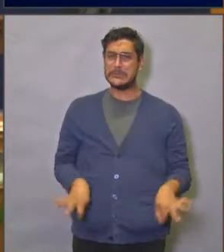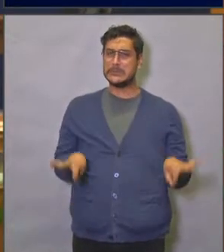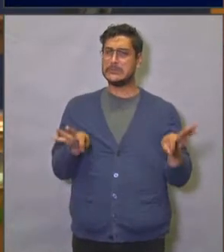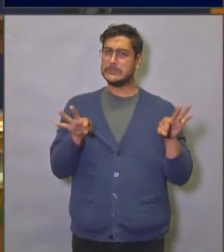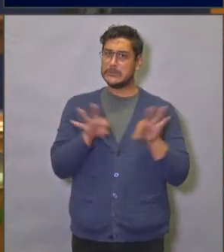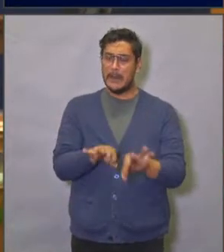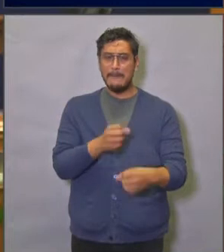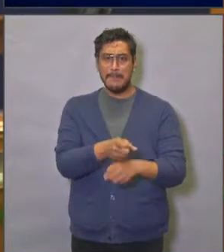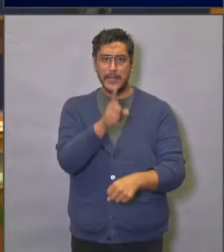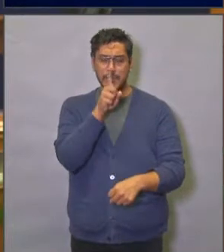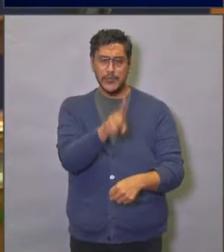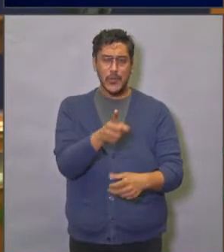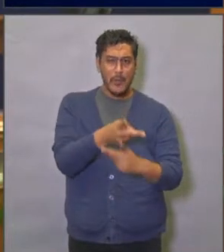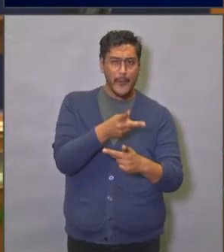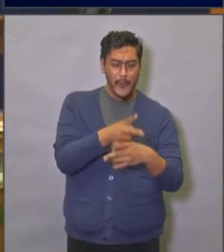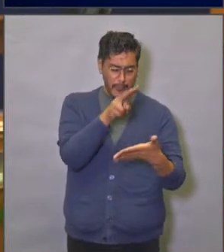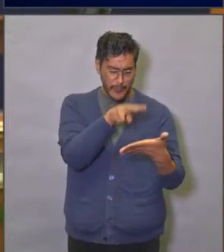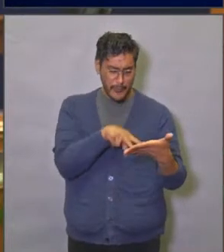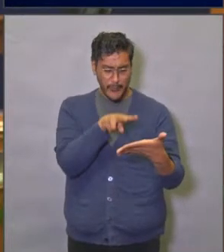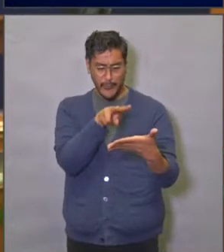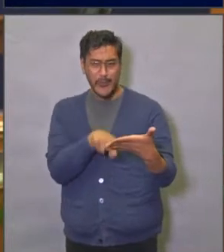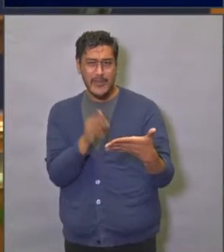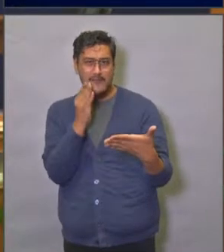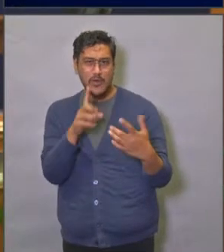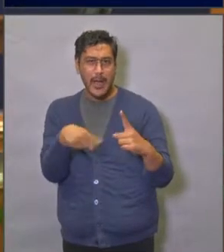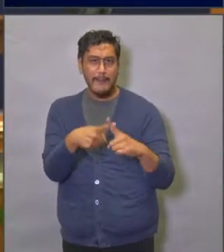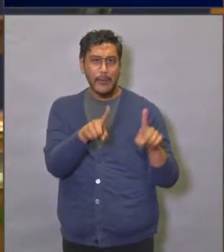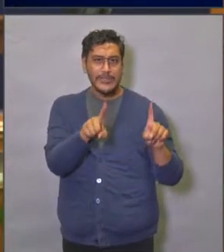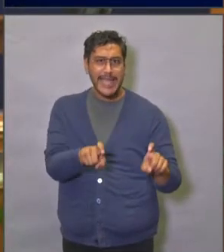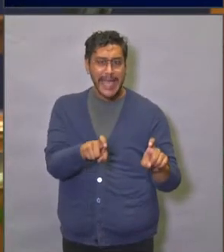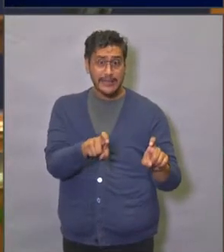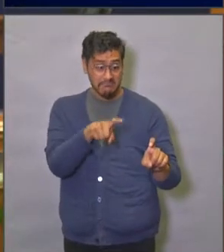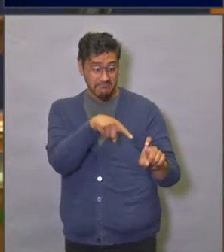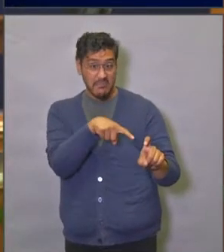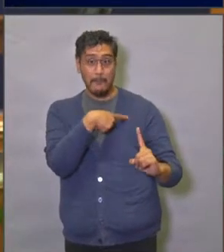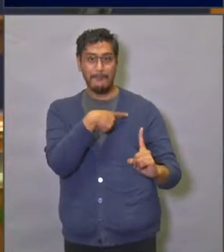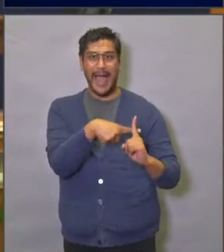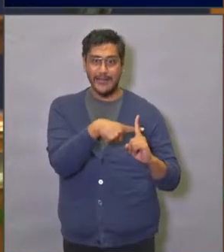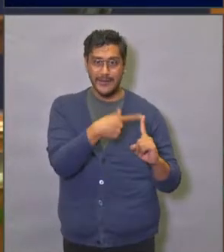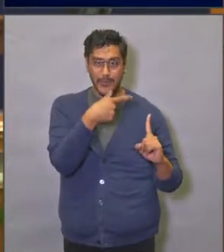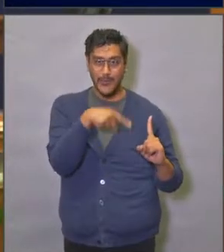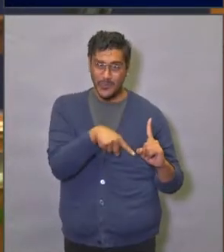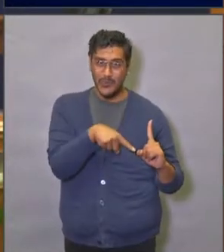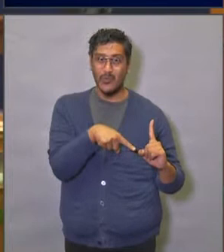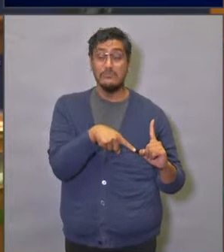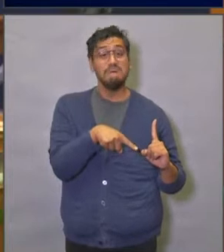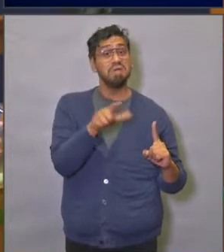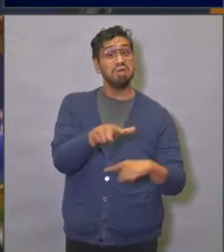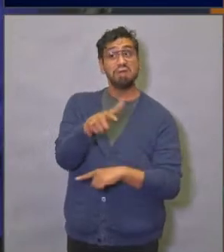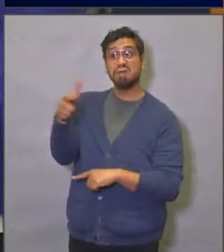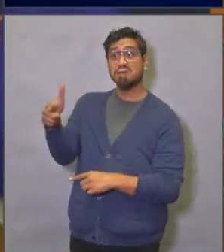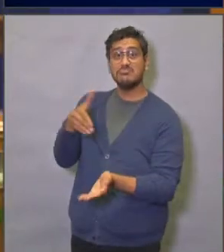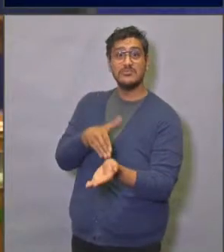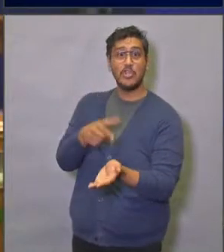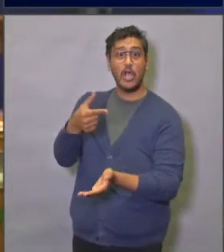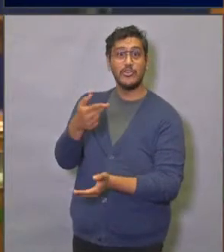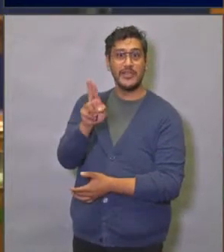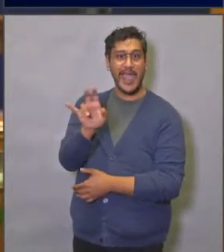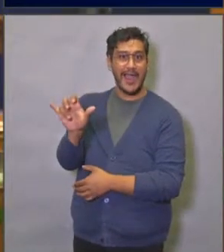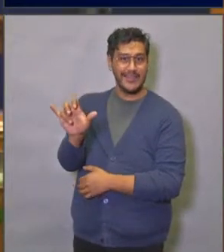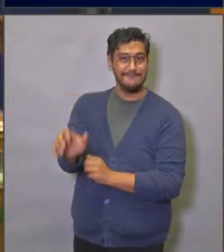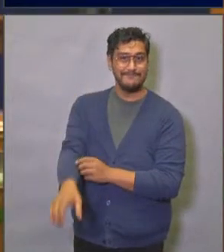we're looking at our data around people who have tested positive. So thanks a lot, and I'll turn it over to Dr. Gailey for